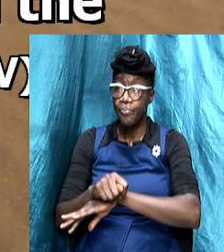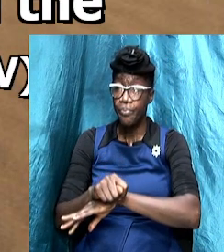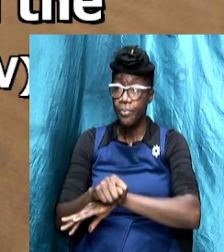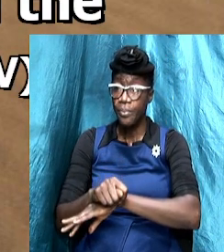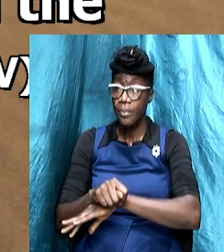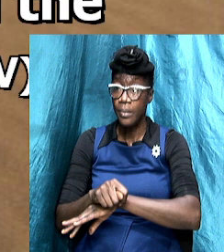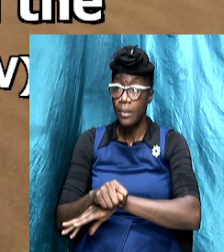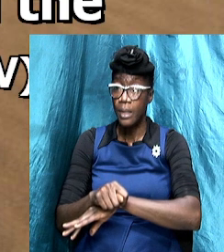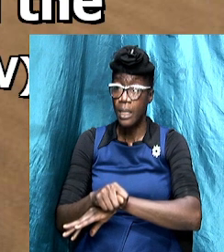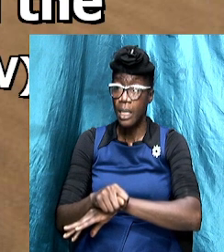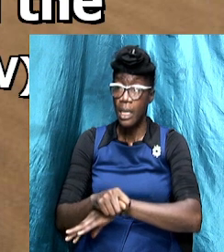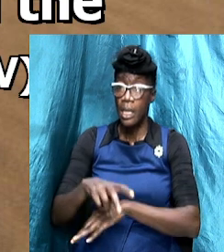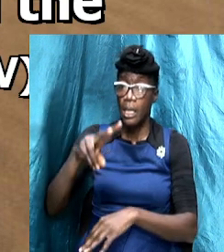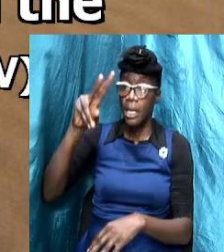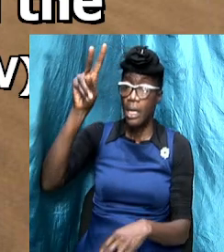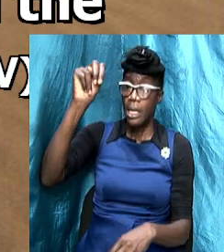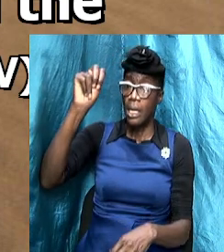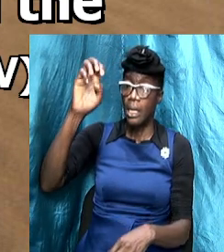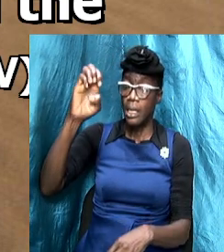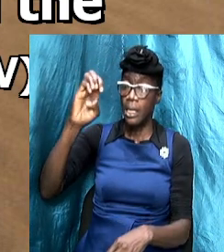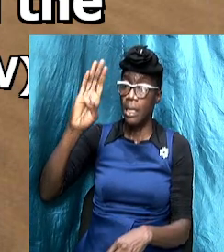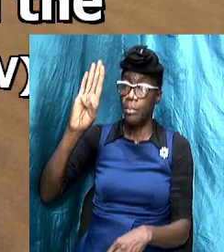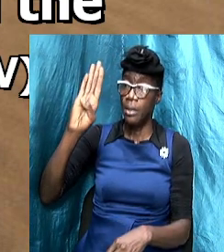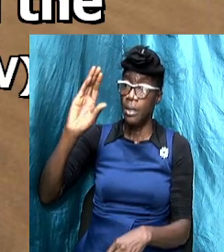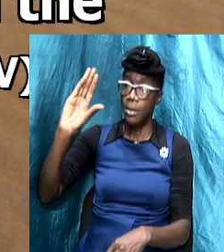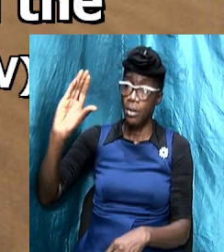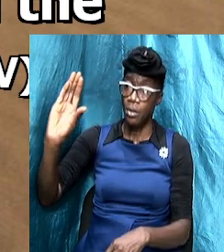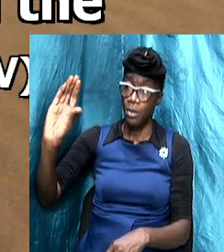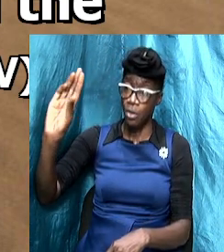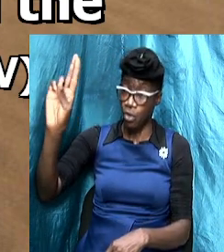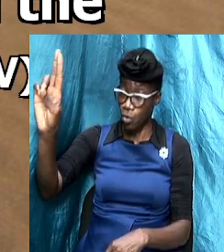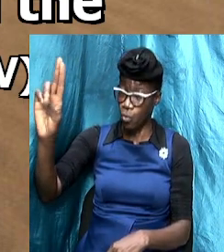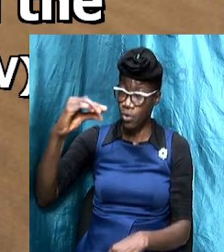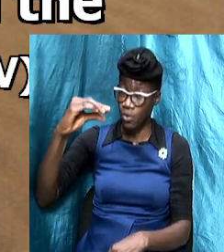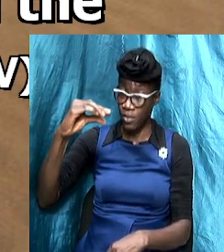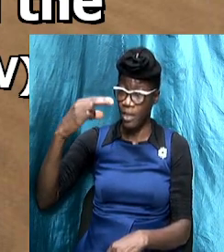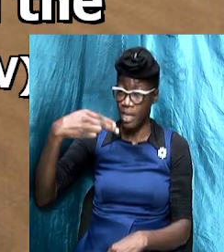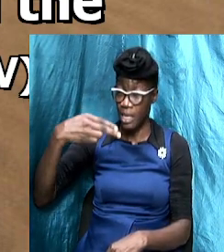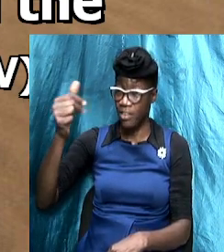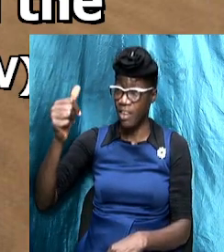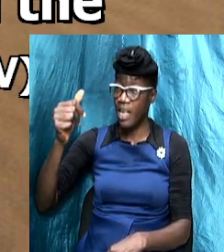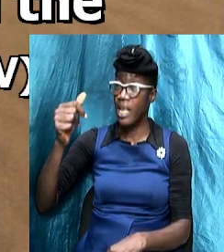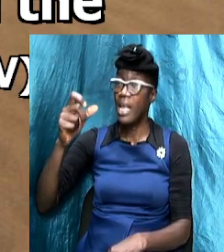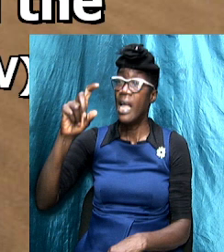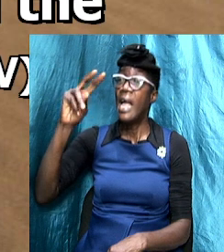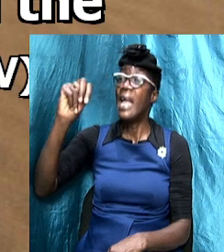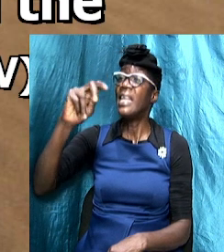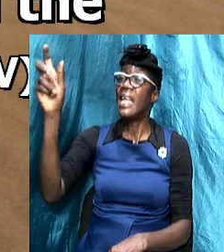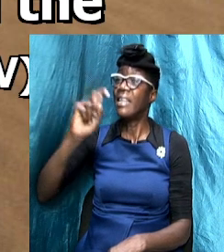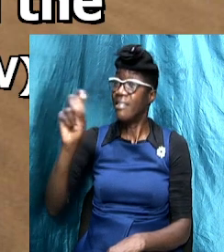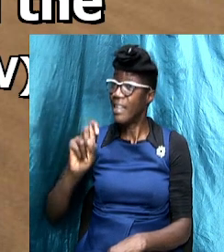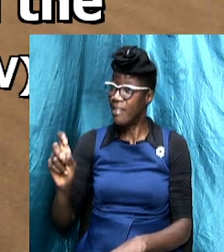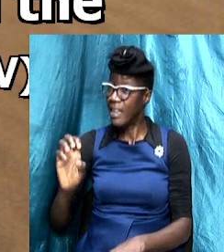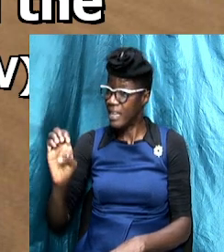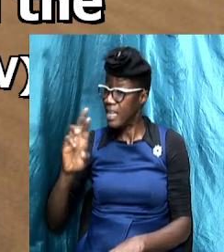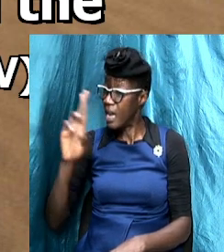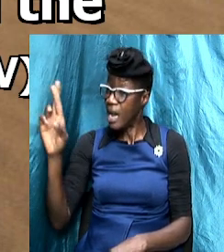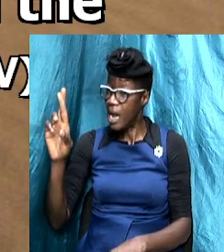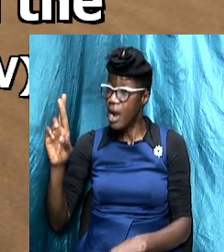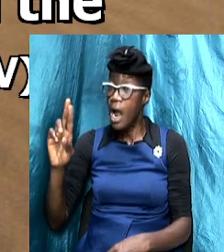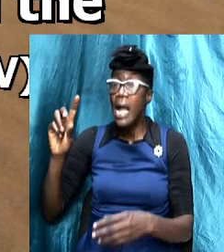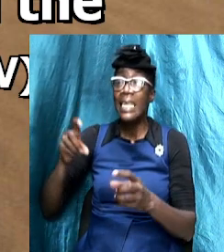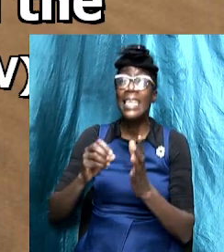destroyed Jerusalem. He destroyed the temple, all of these type of things. And they were dedicating a new temple,